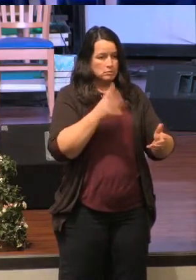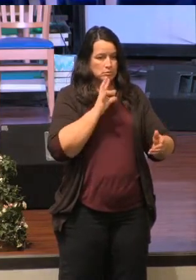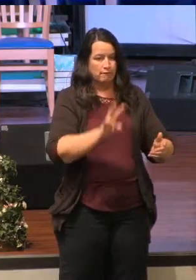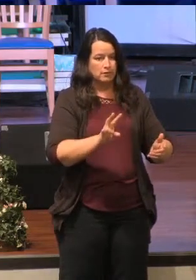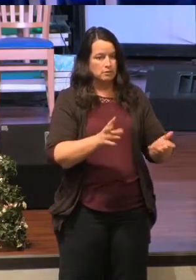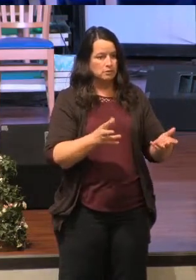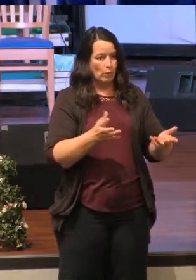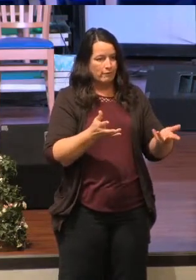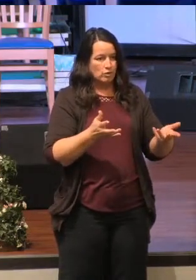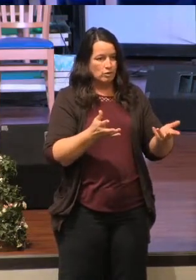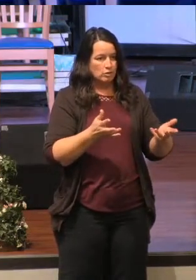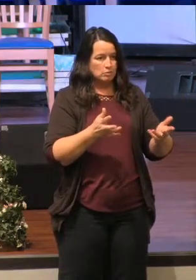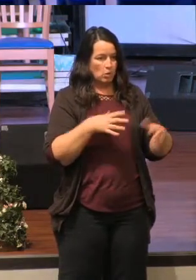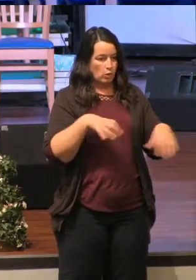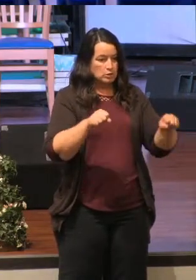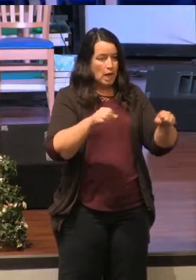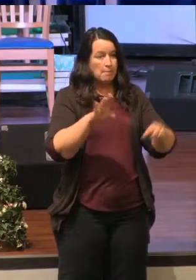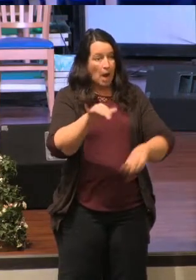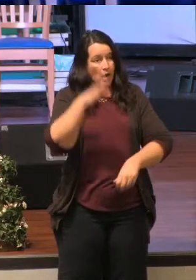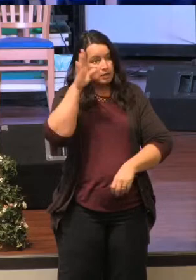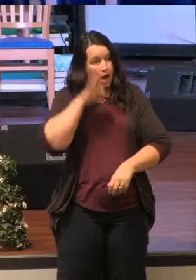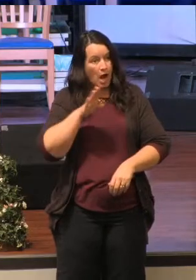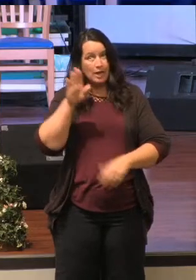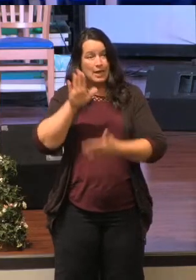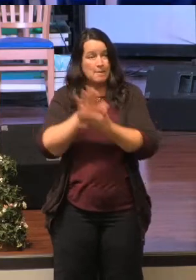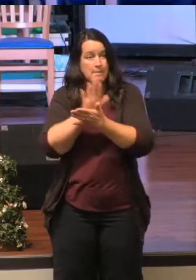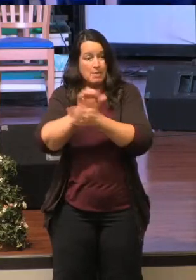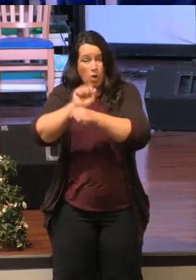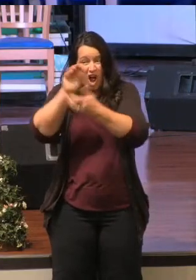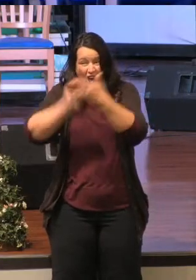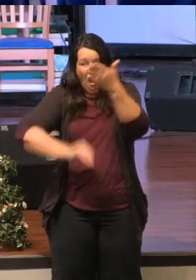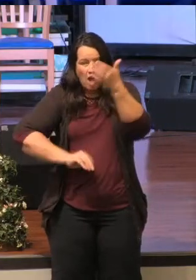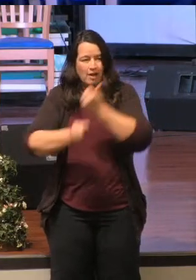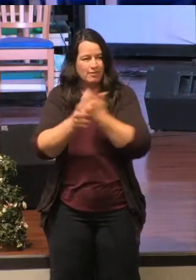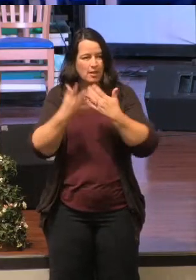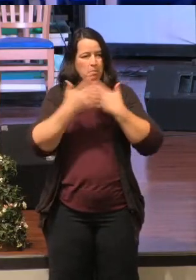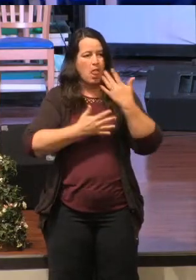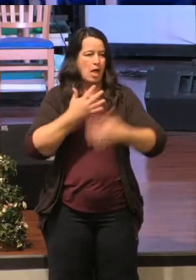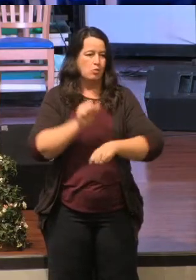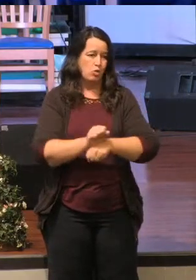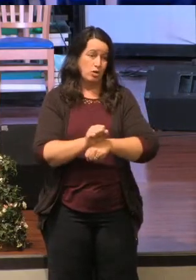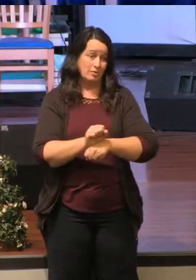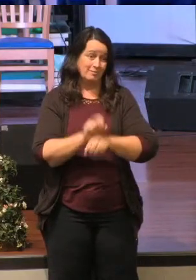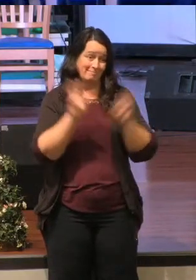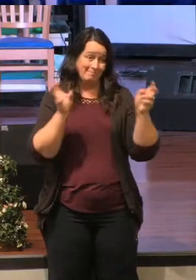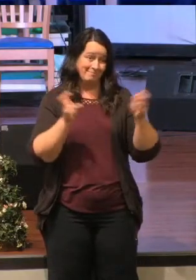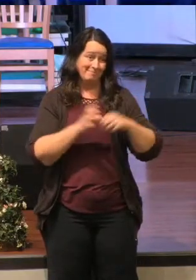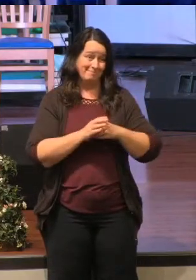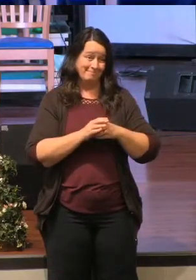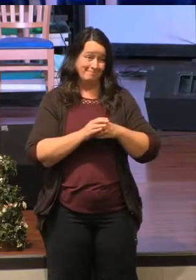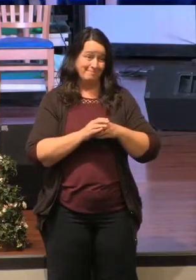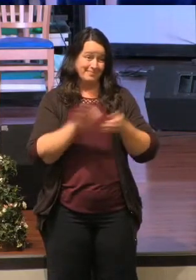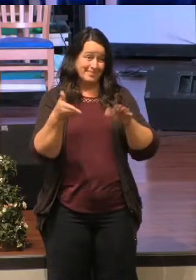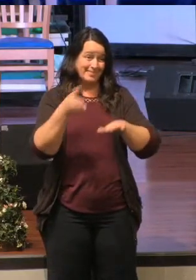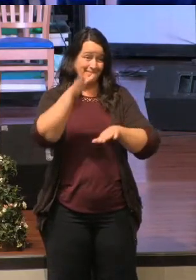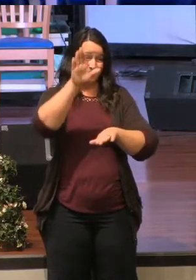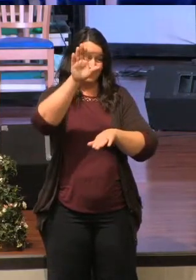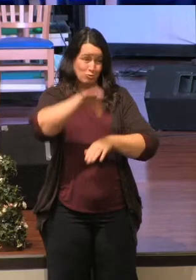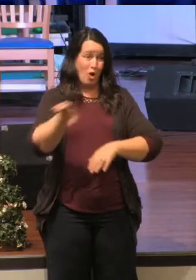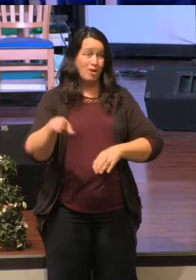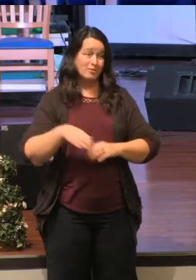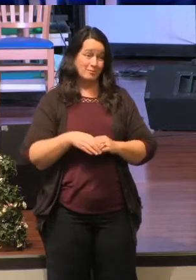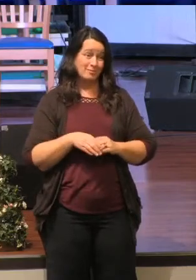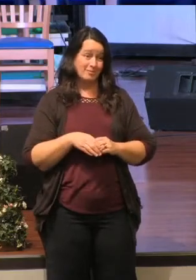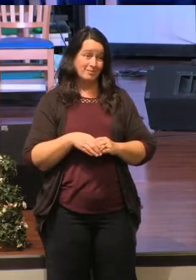We're adopted by God. He did all the paperwork. He did all the blood work. He let his son bleed out on the cross that we could be regenerated. And